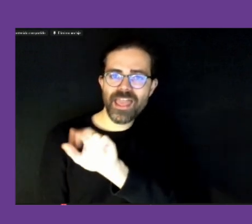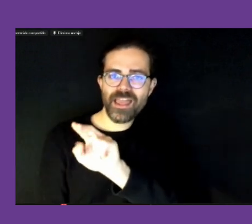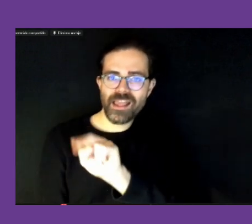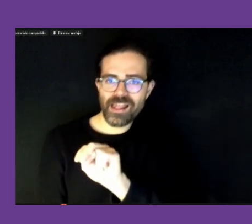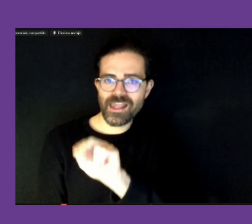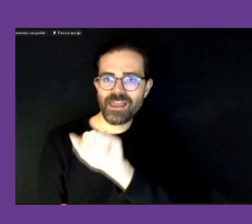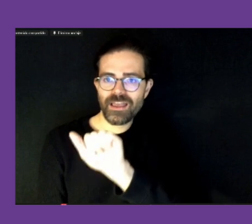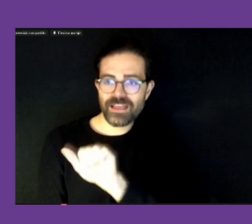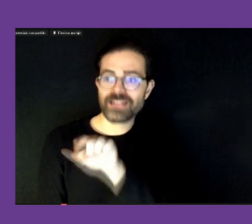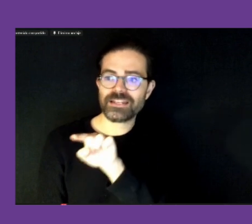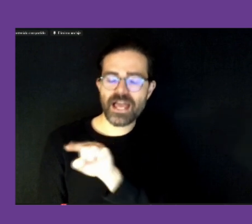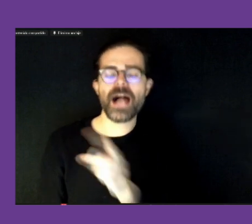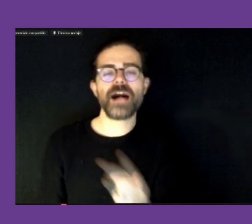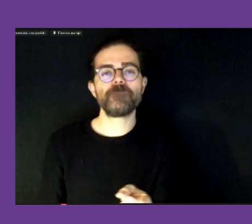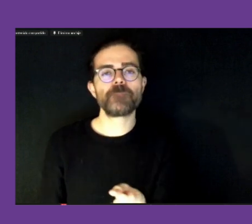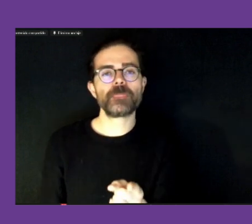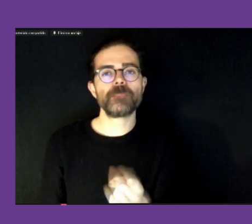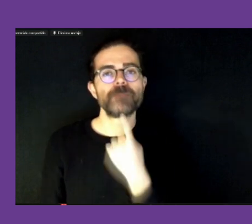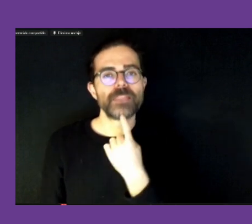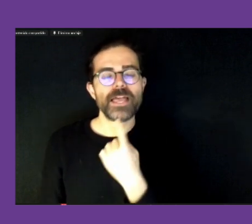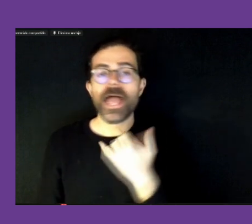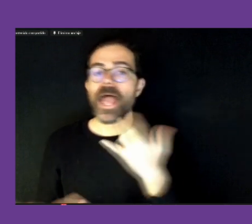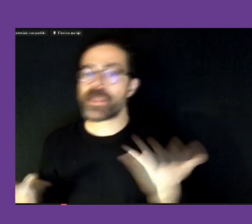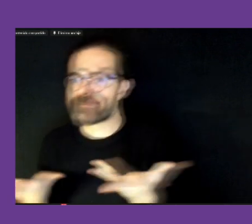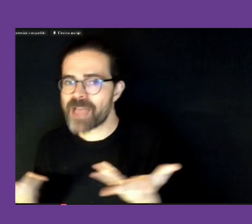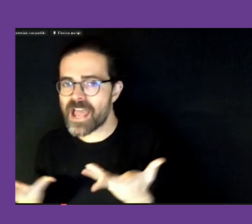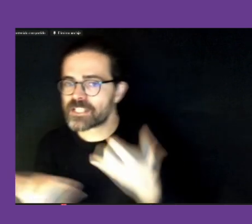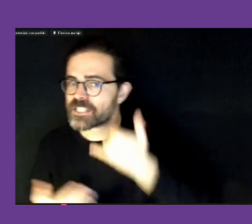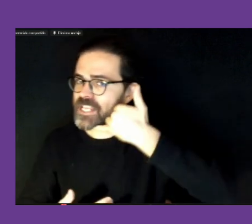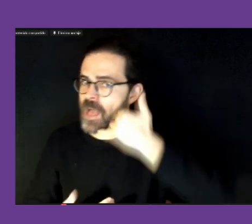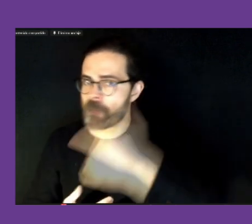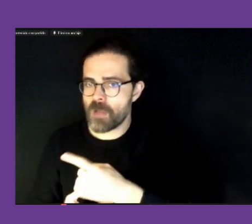Emergency Number Association. Next slide, please.